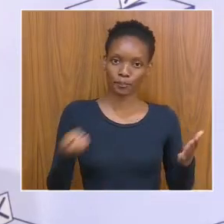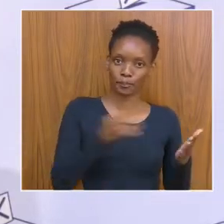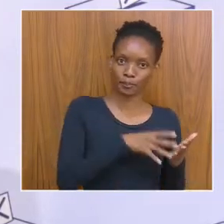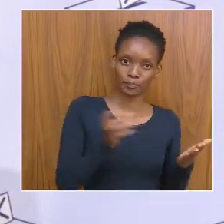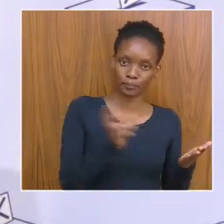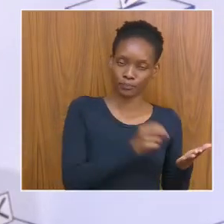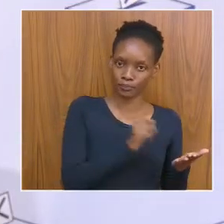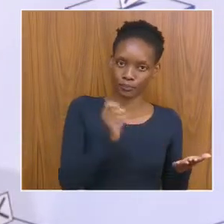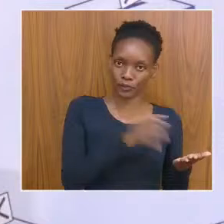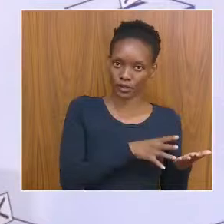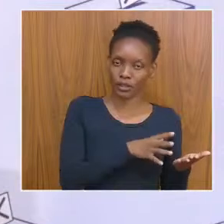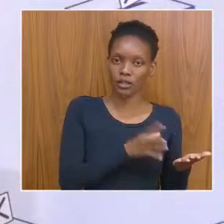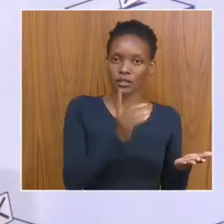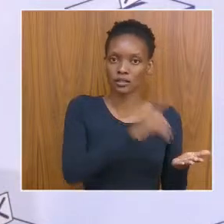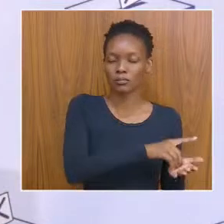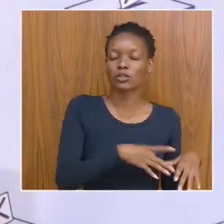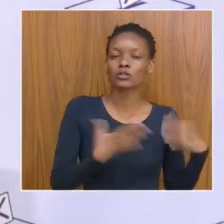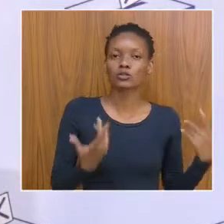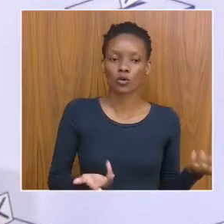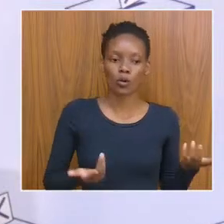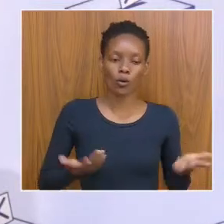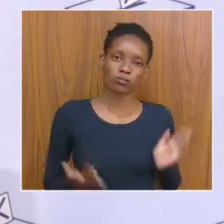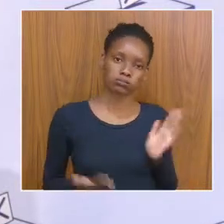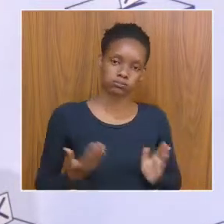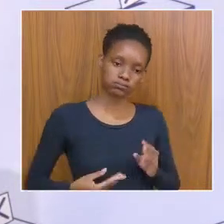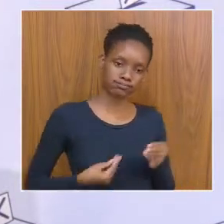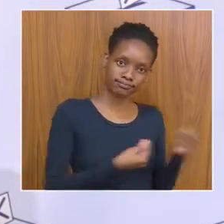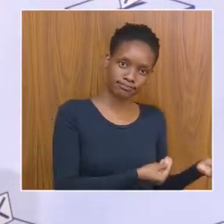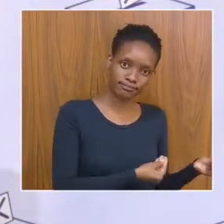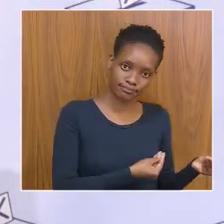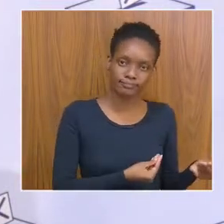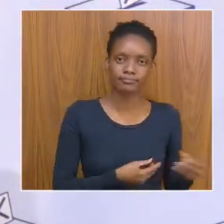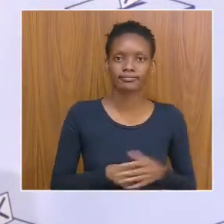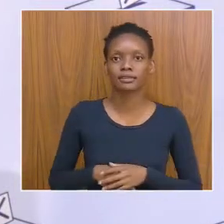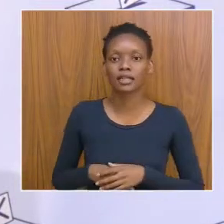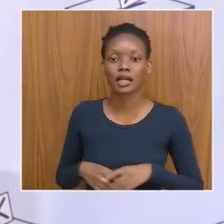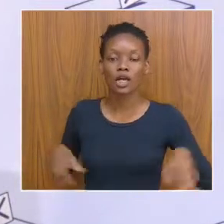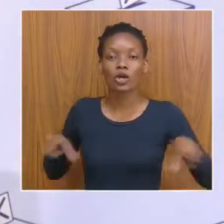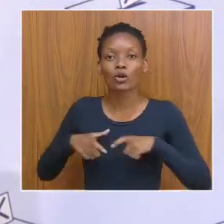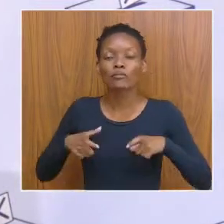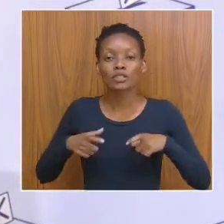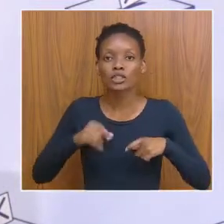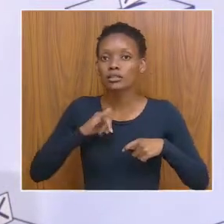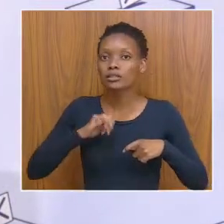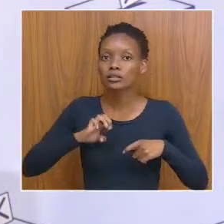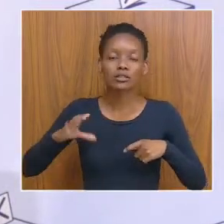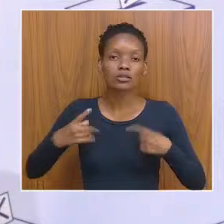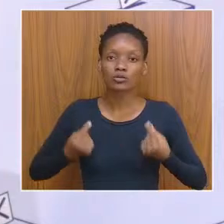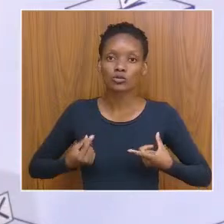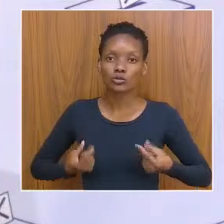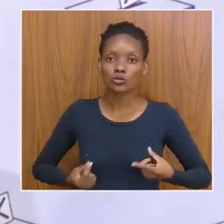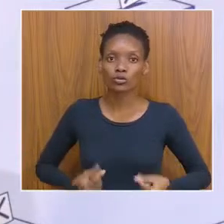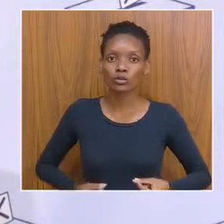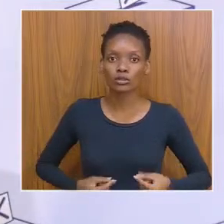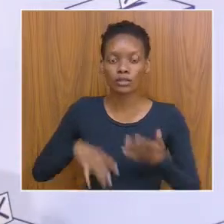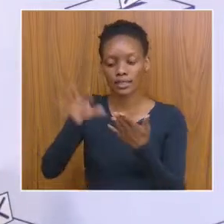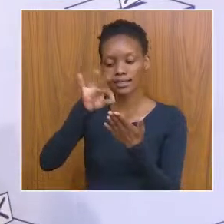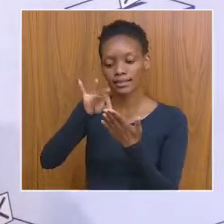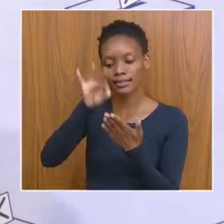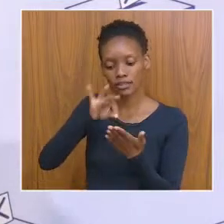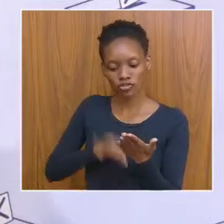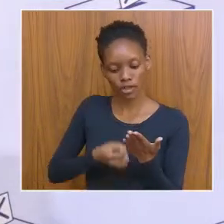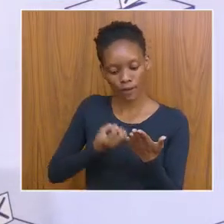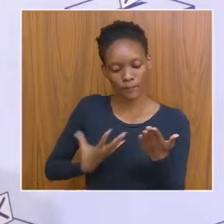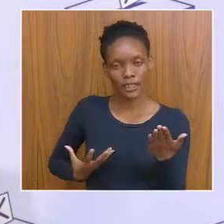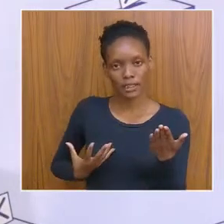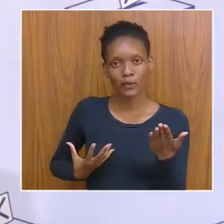Electoral Commission. On its part, what the Commission is required to do is to ensure that the number of signatures match